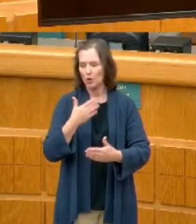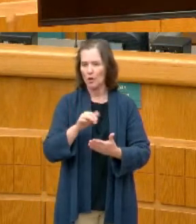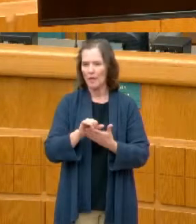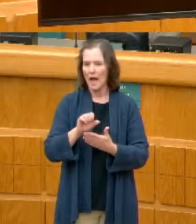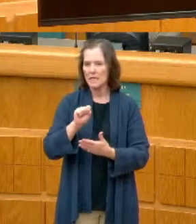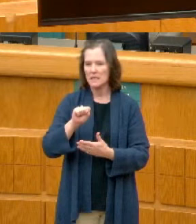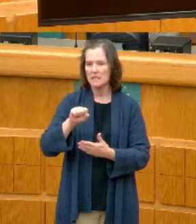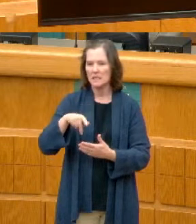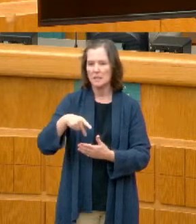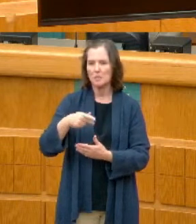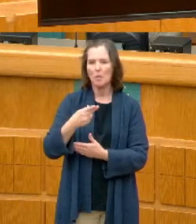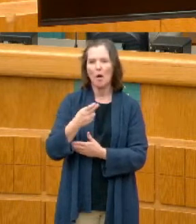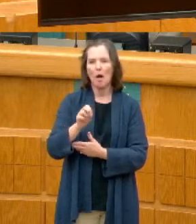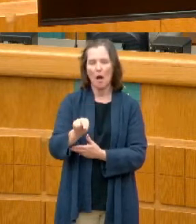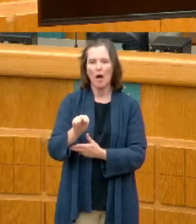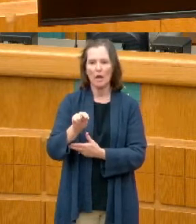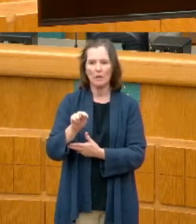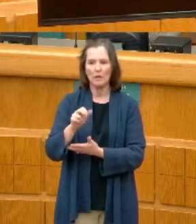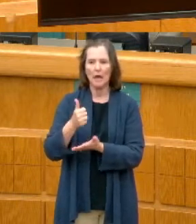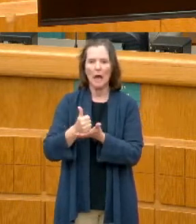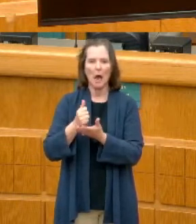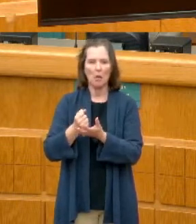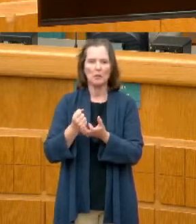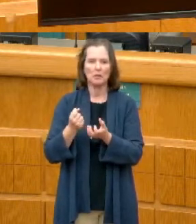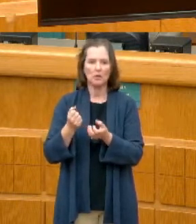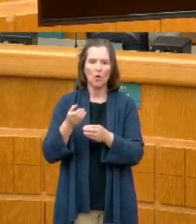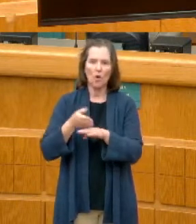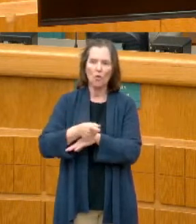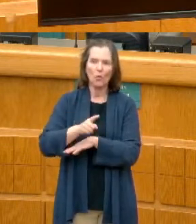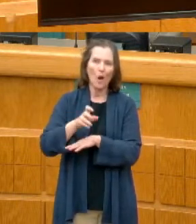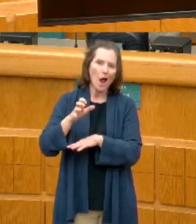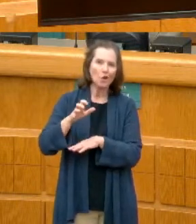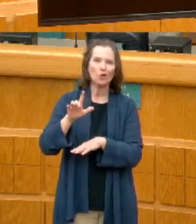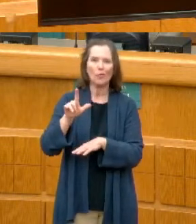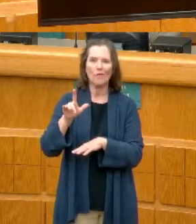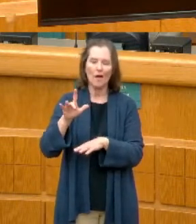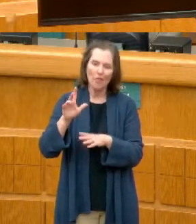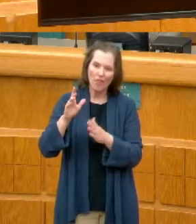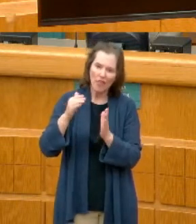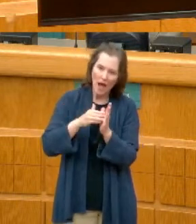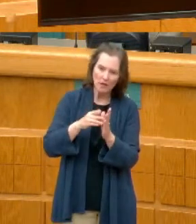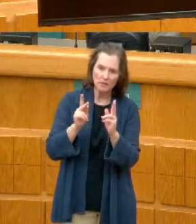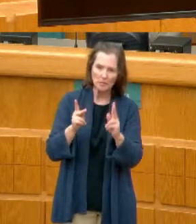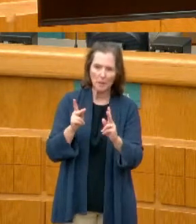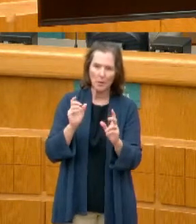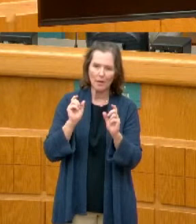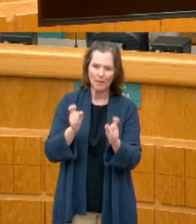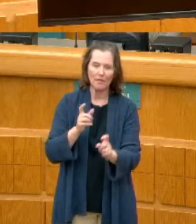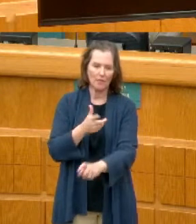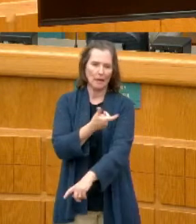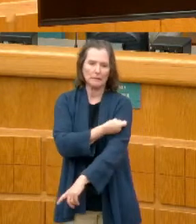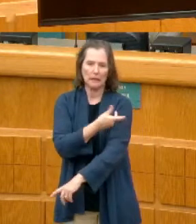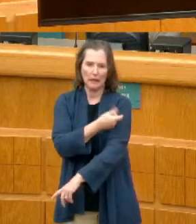125,000 vaccinations in the Coastal Bend area, I stand here before you very proud, having done